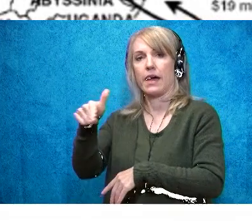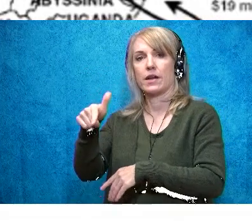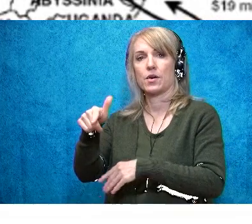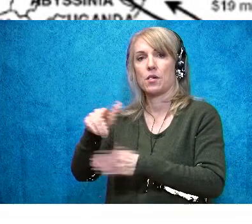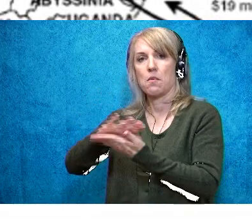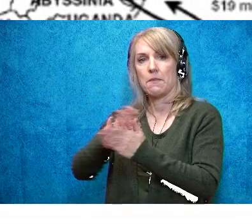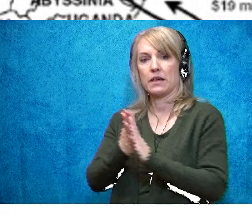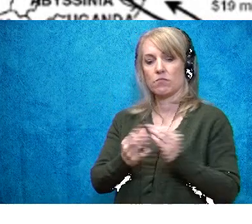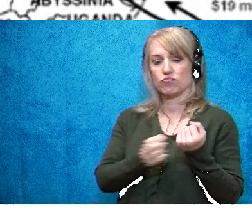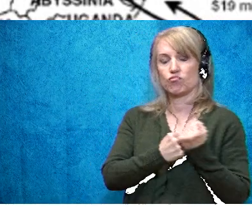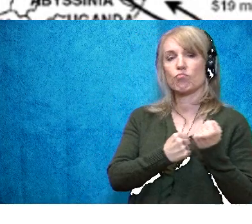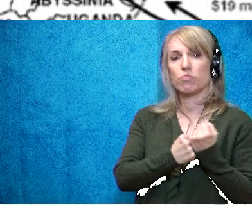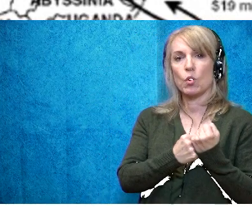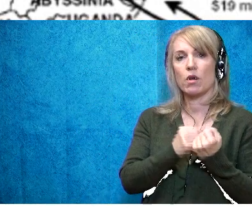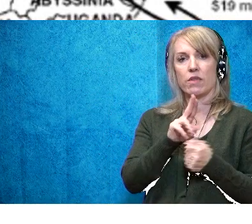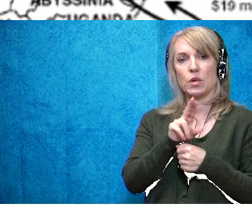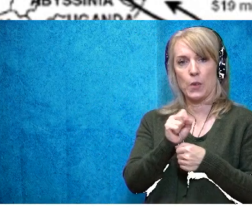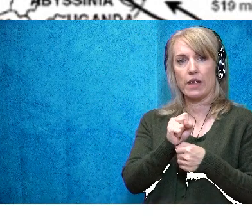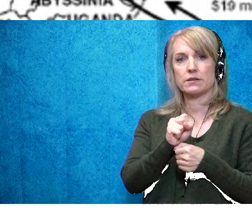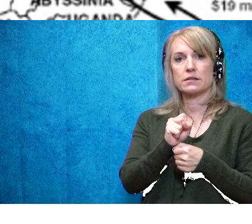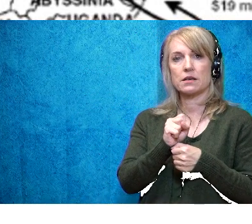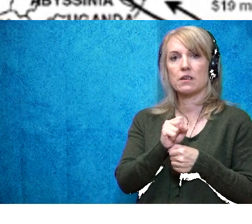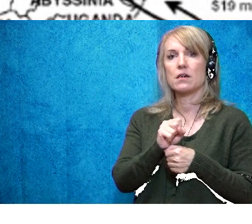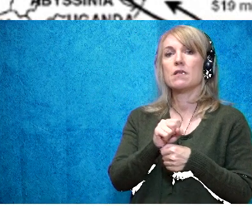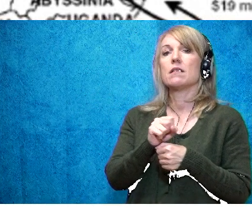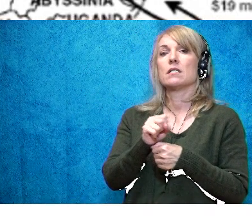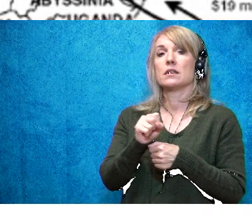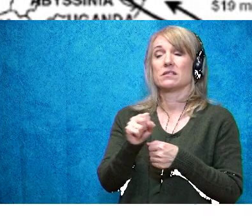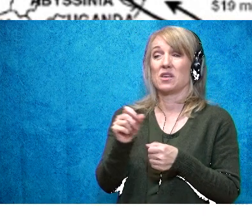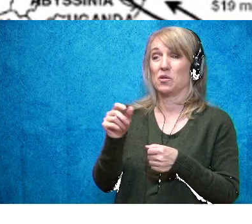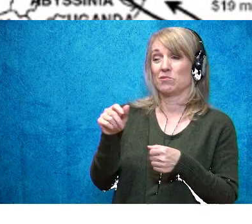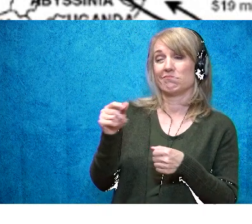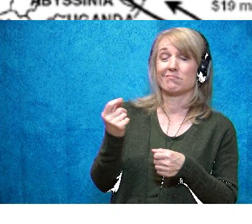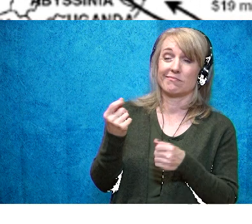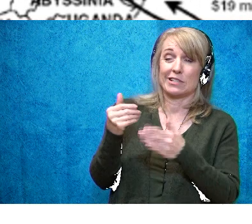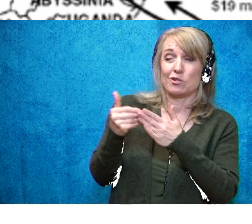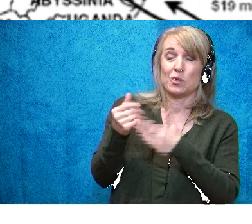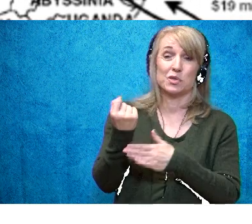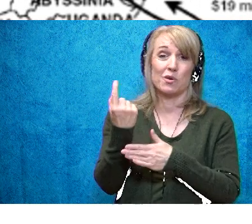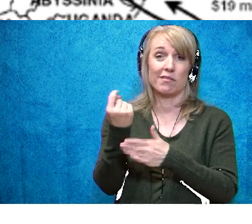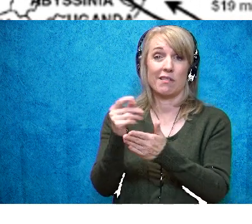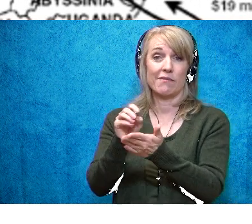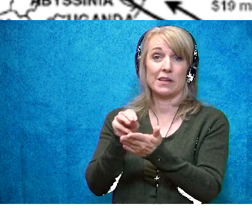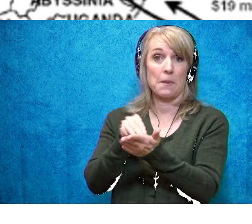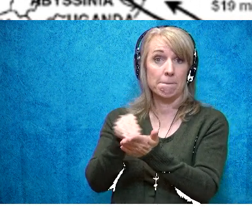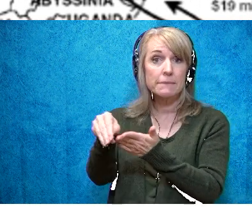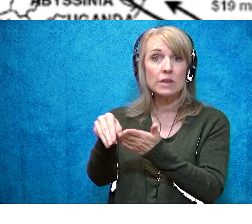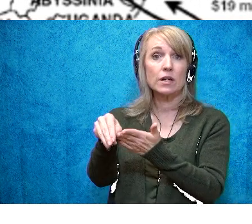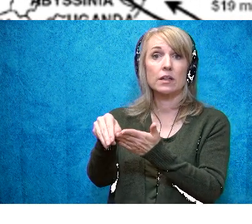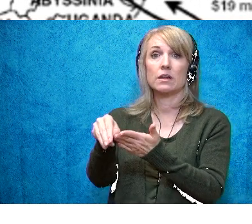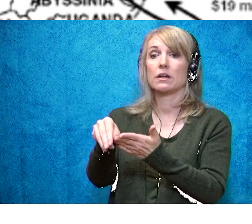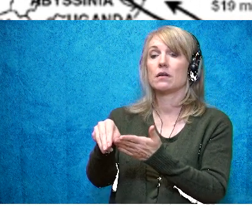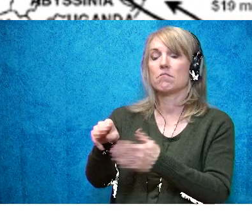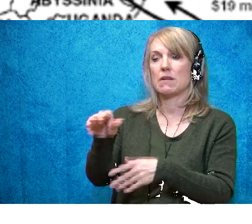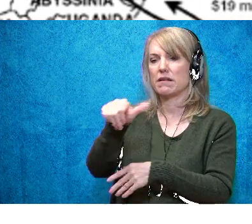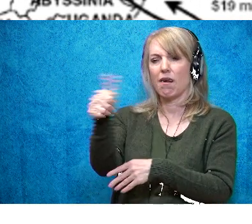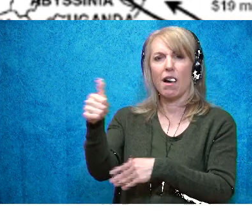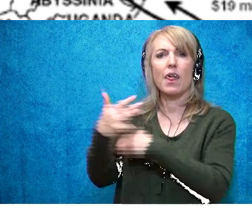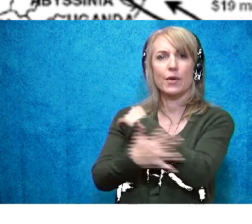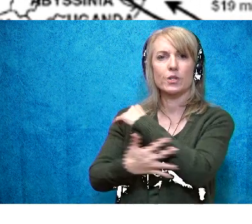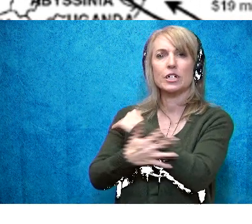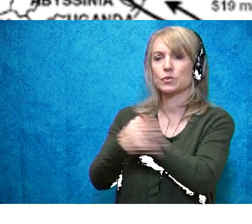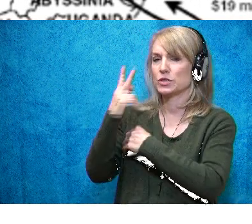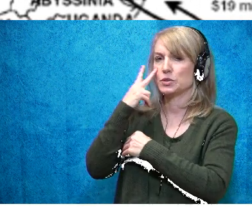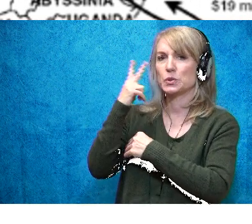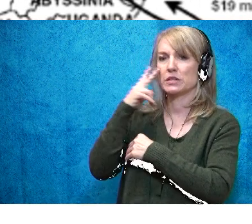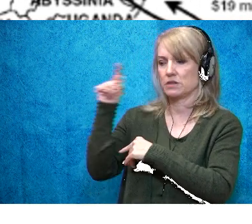on our side. Russia, over 10 million, close to 11 million, as well as other countries. You can look on that chart and see where all of this